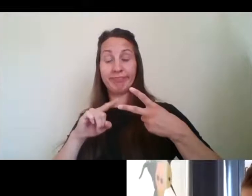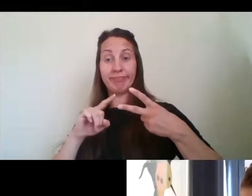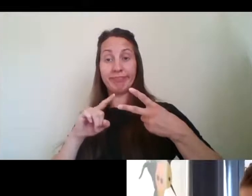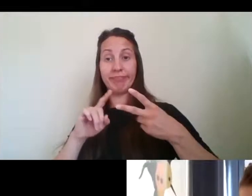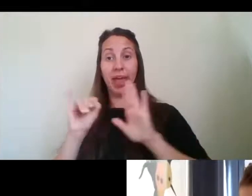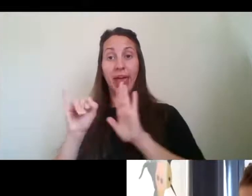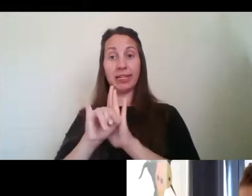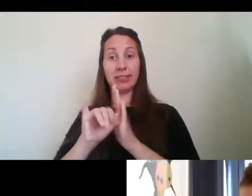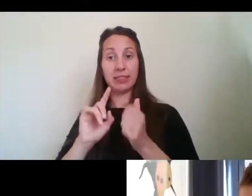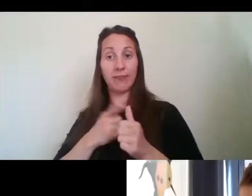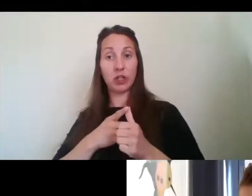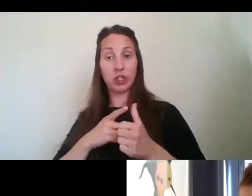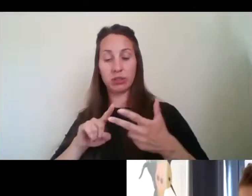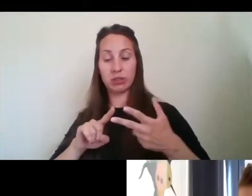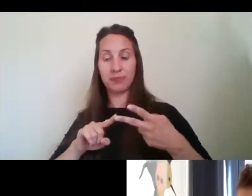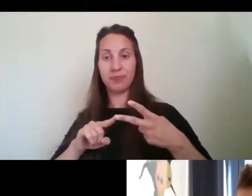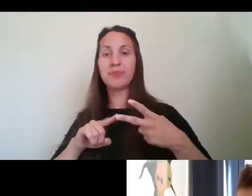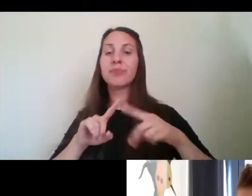think